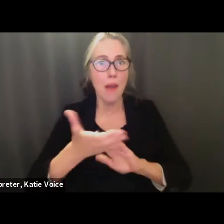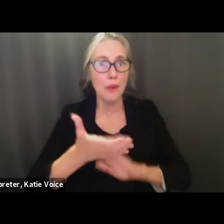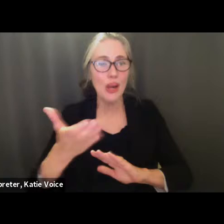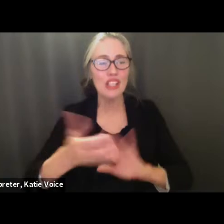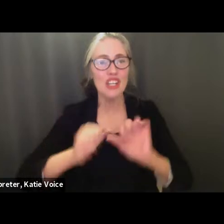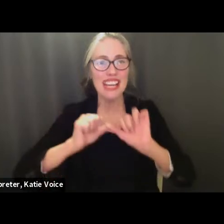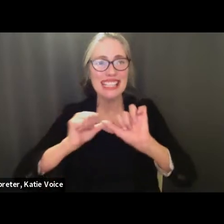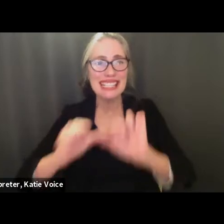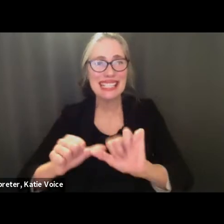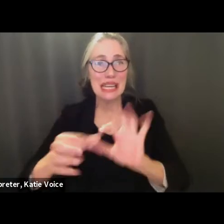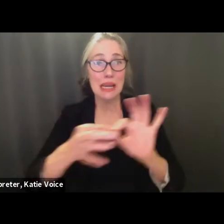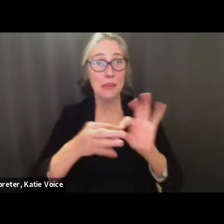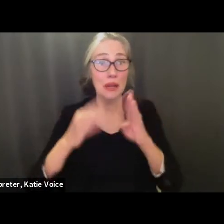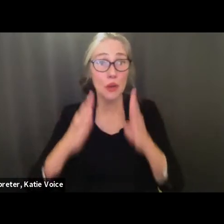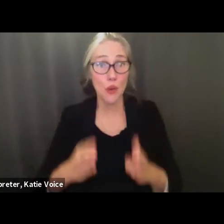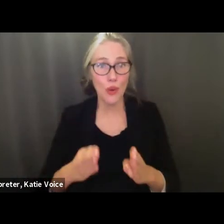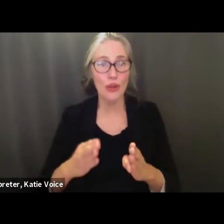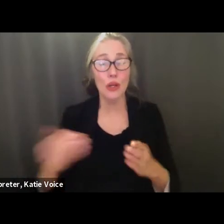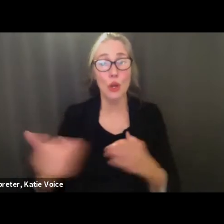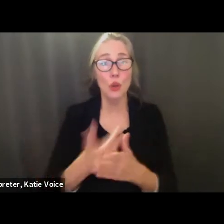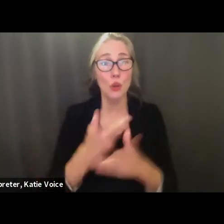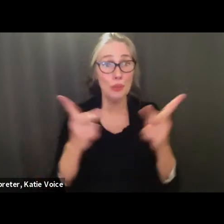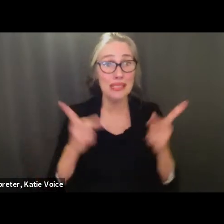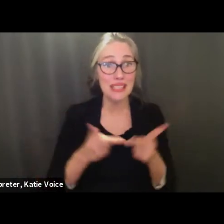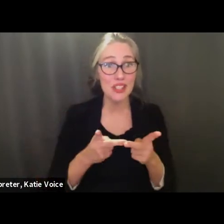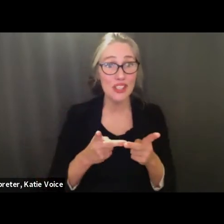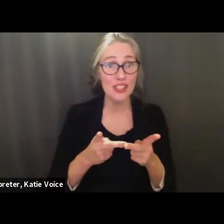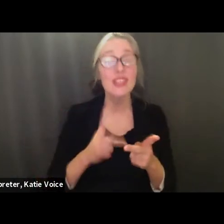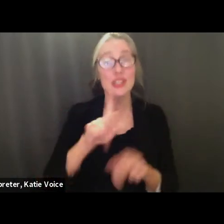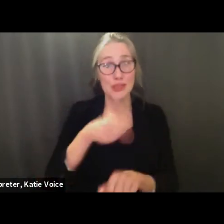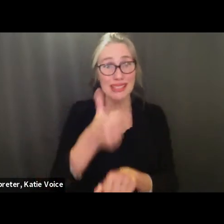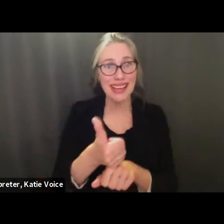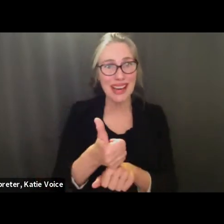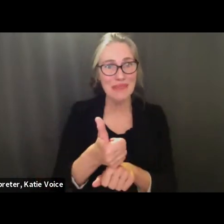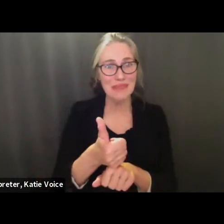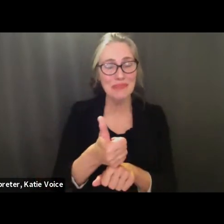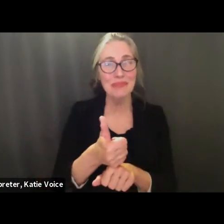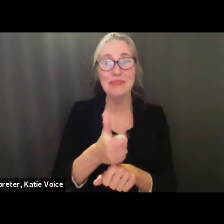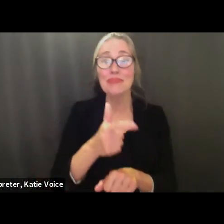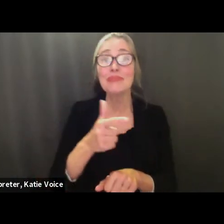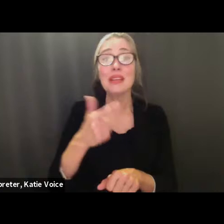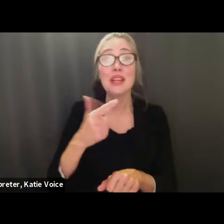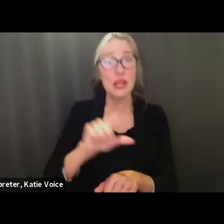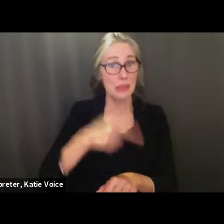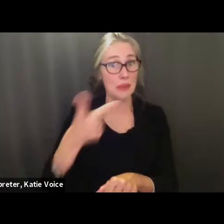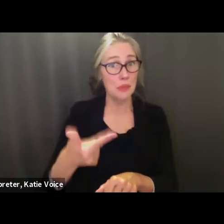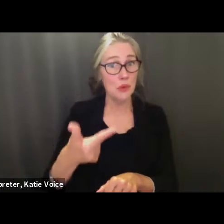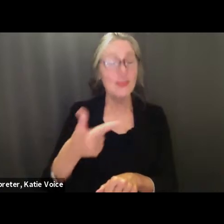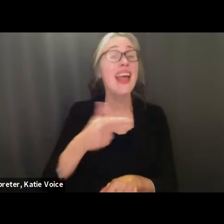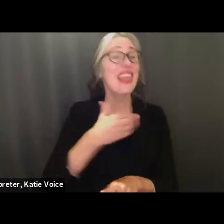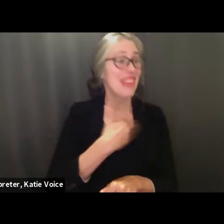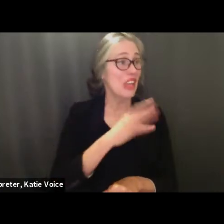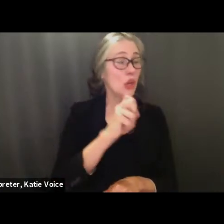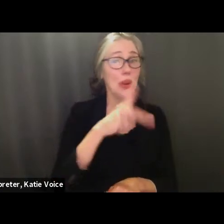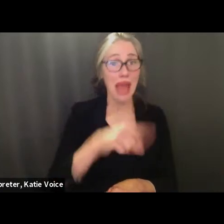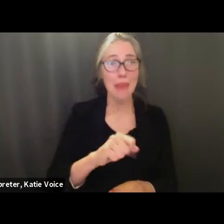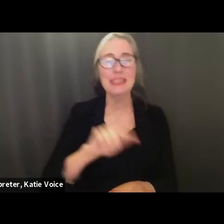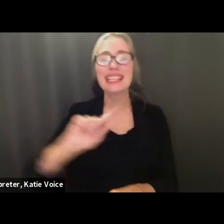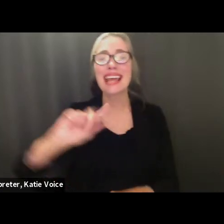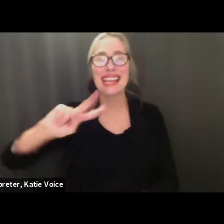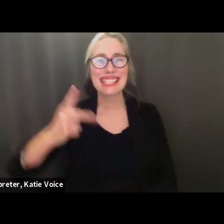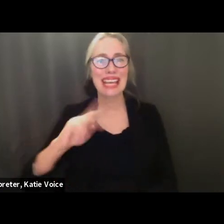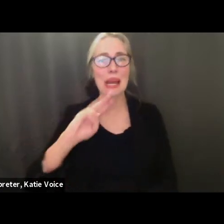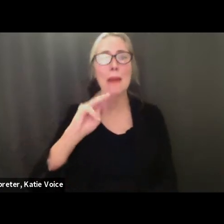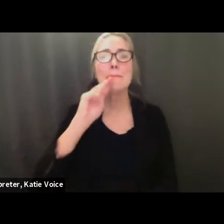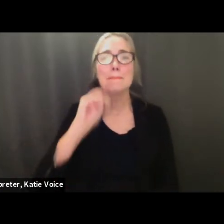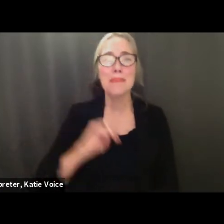coordinator? So moved. Thank you, Ms. Capps. And a second? Thank you, Ms. Sims Moten. All in favor,